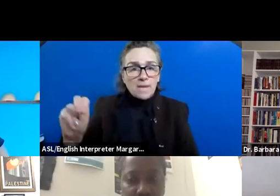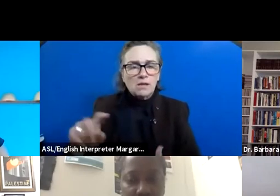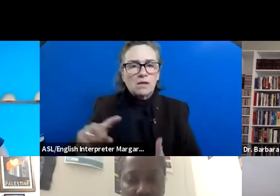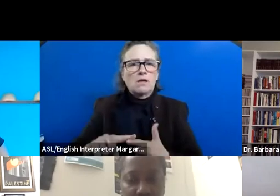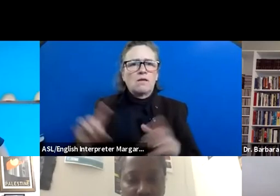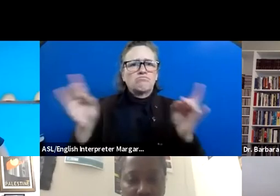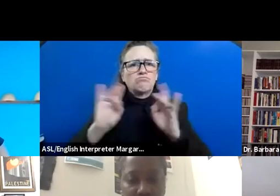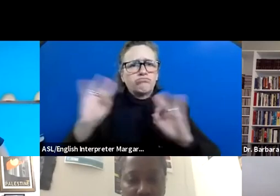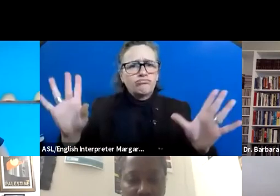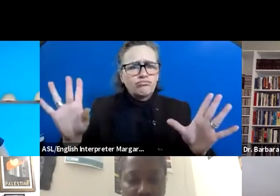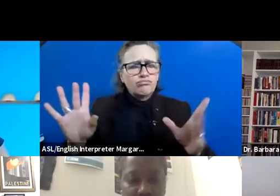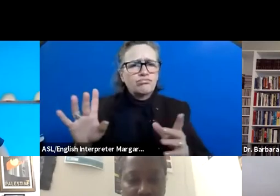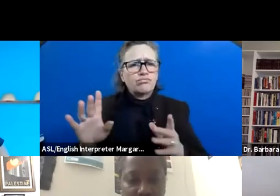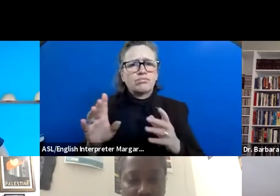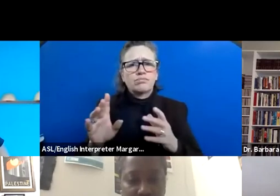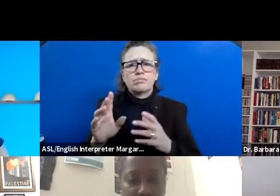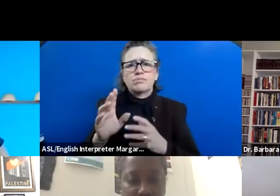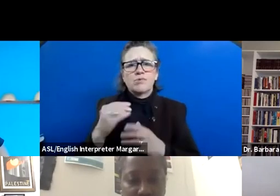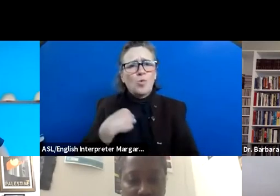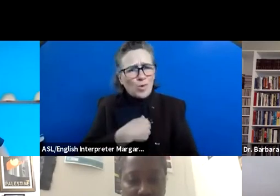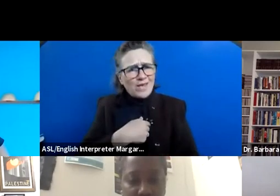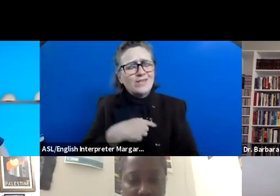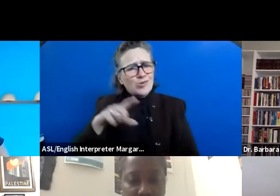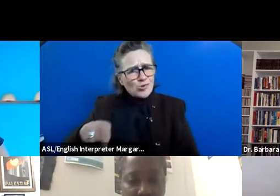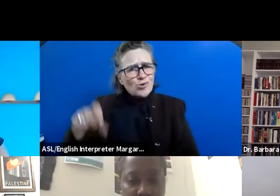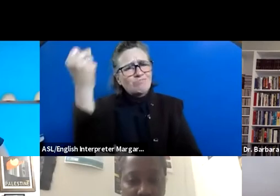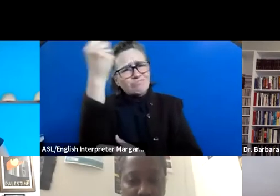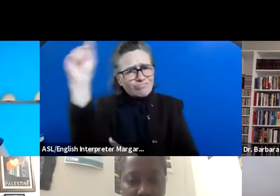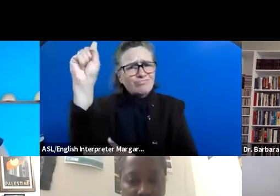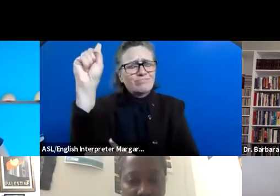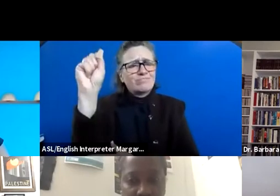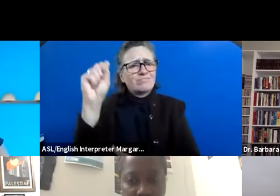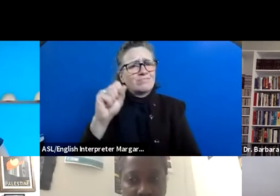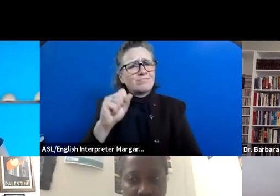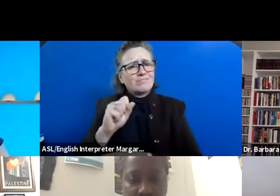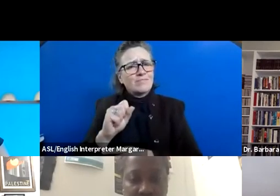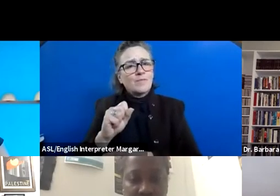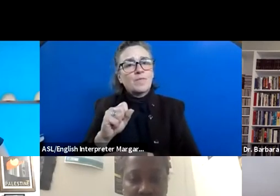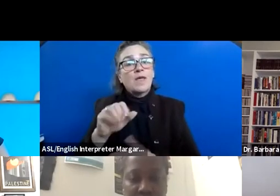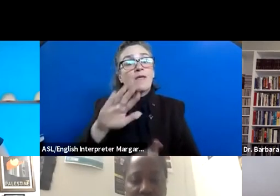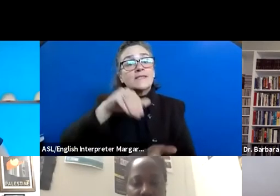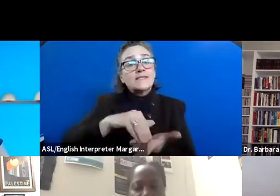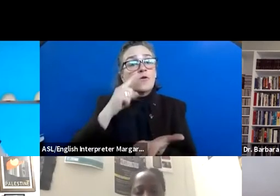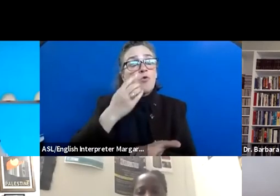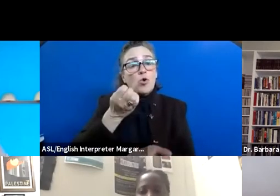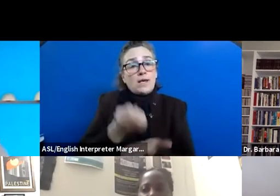is terrible. It requires us to speak out. And I think the Center for Economic